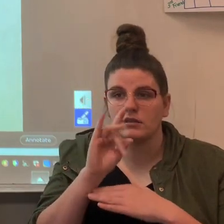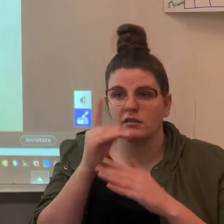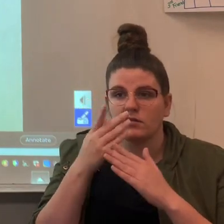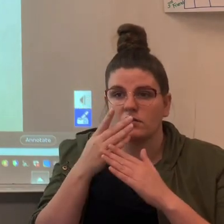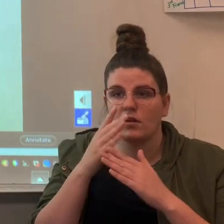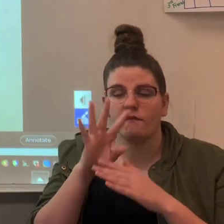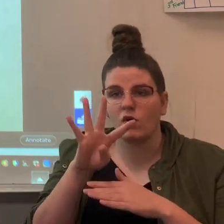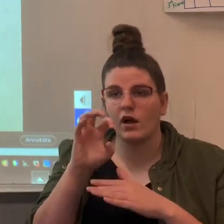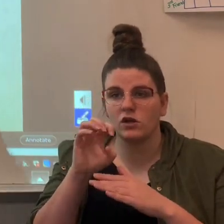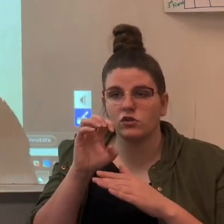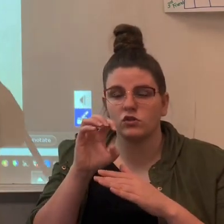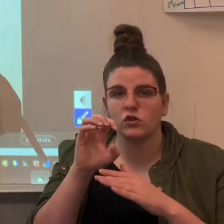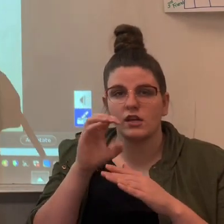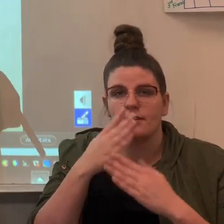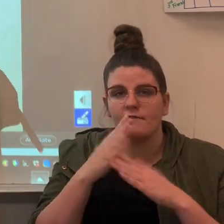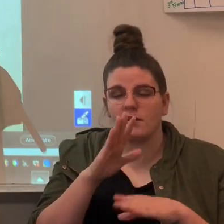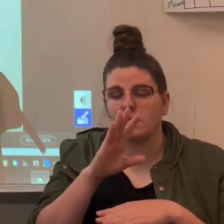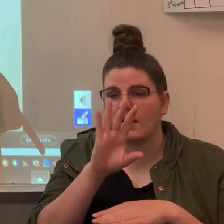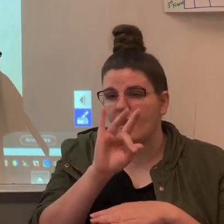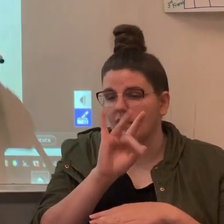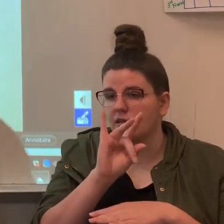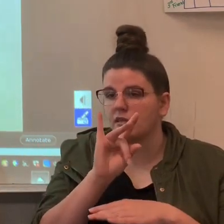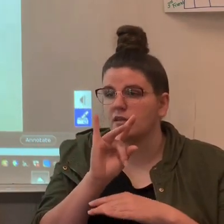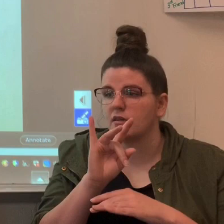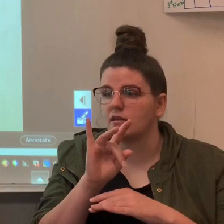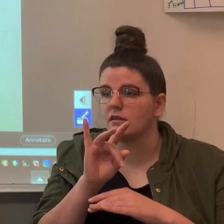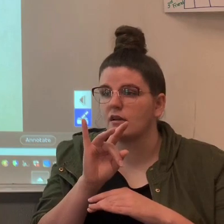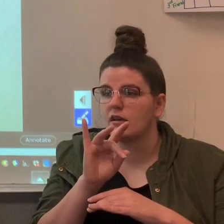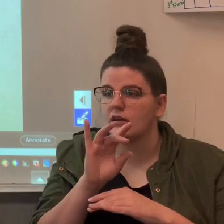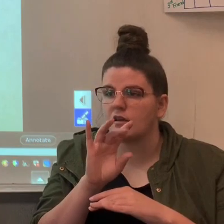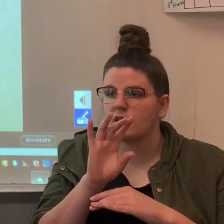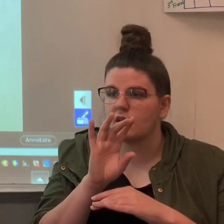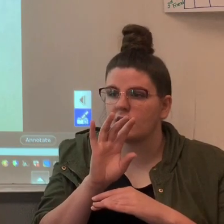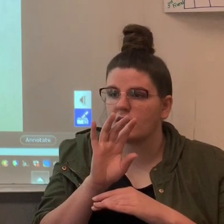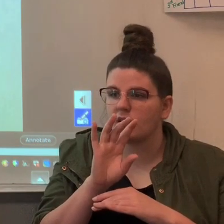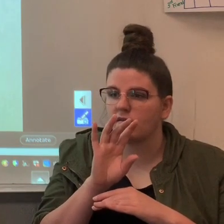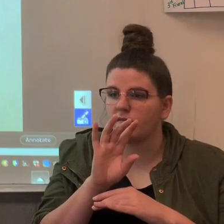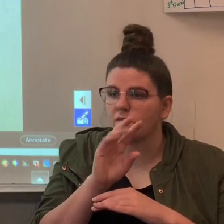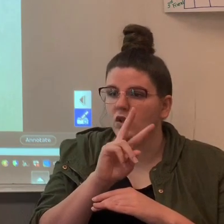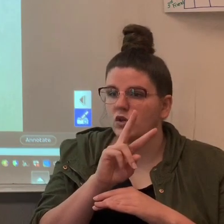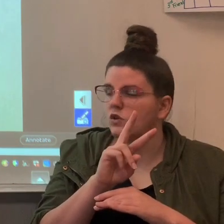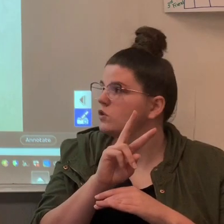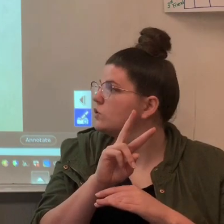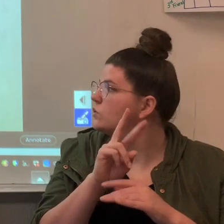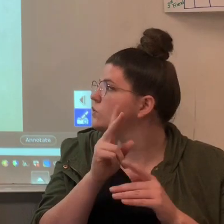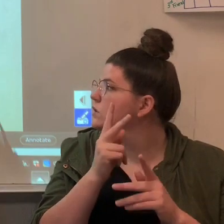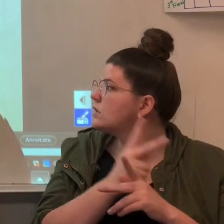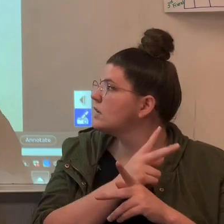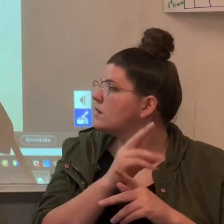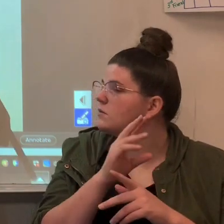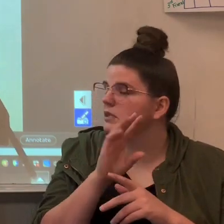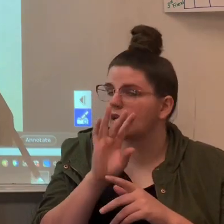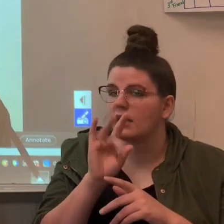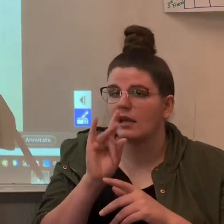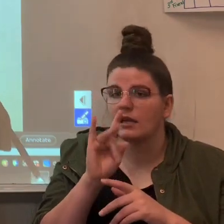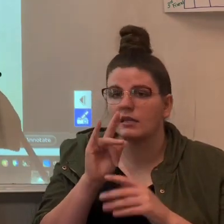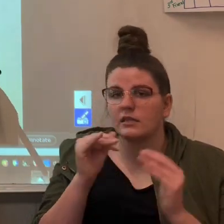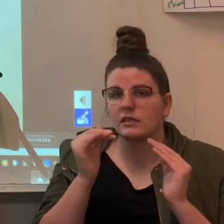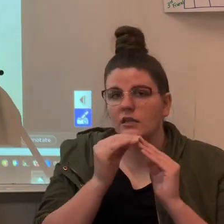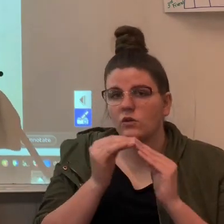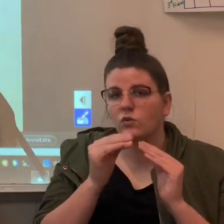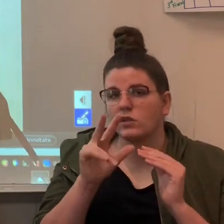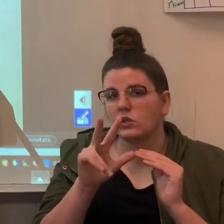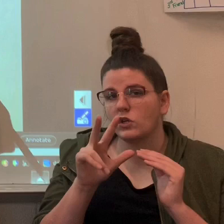40 goes 2 times. 2 times 18 is